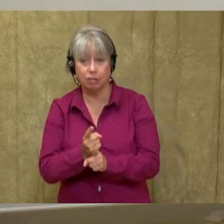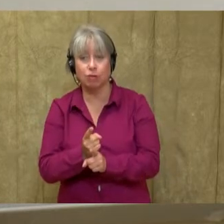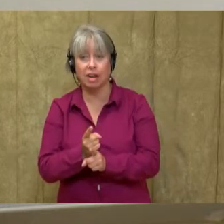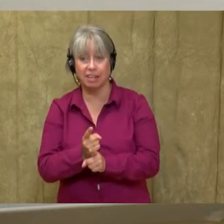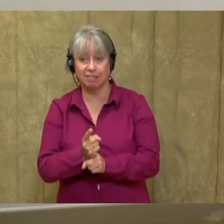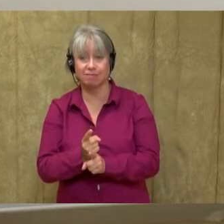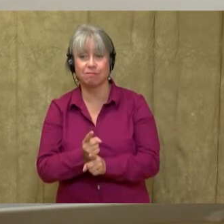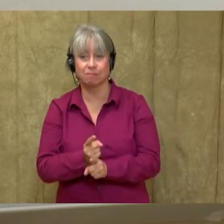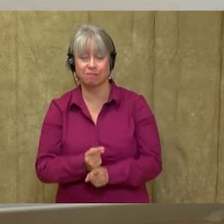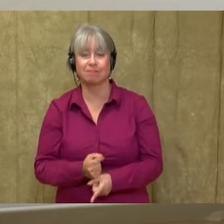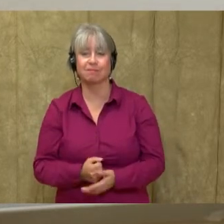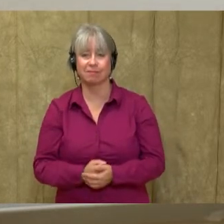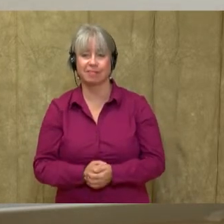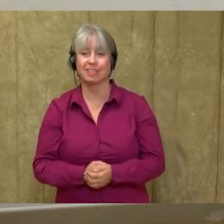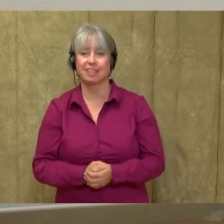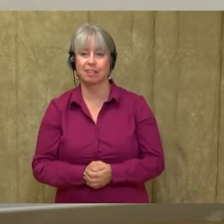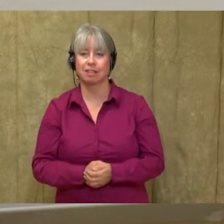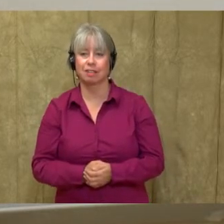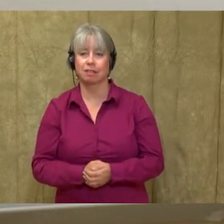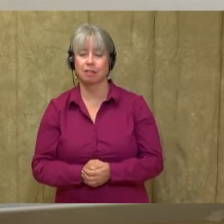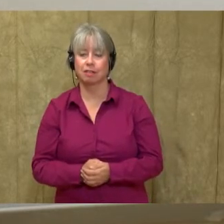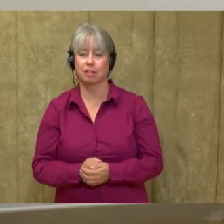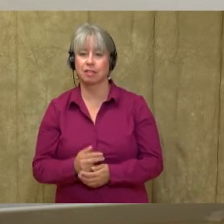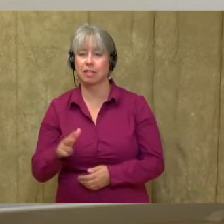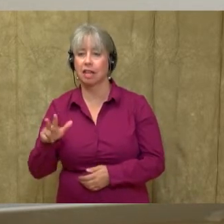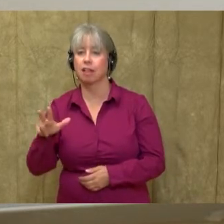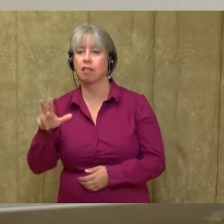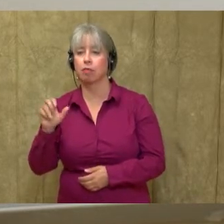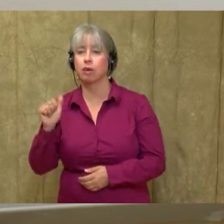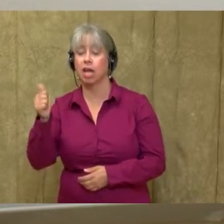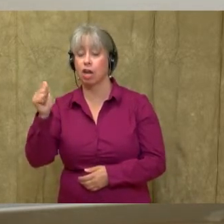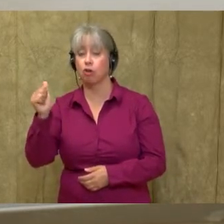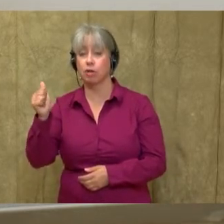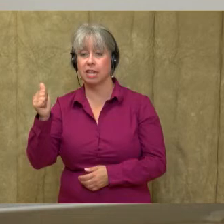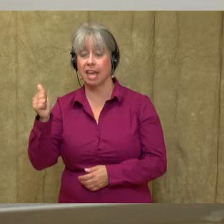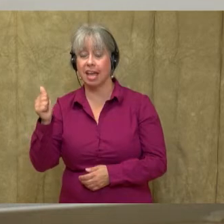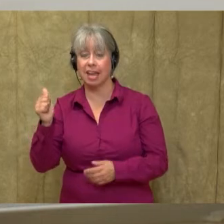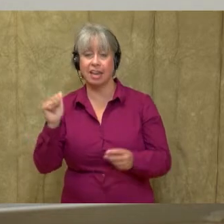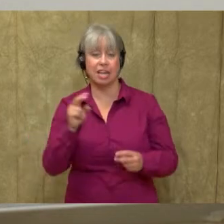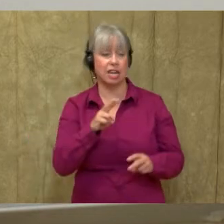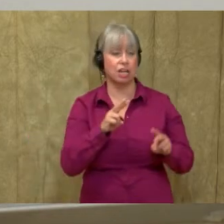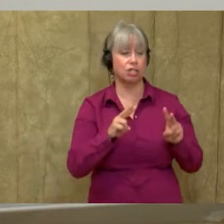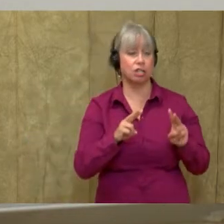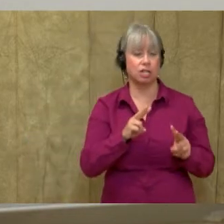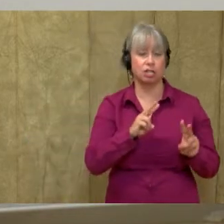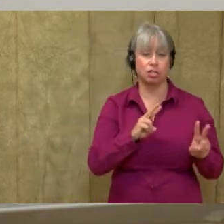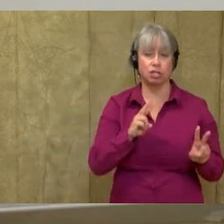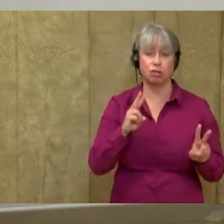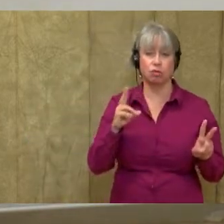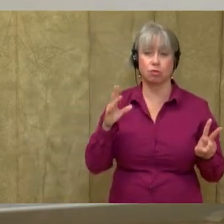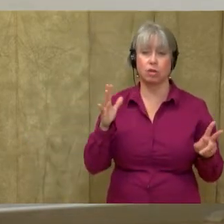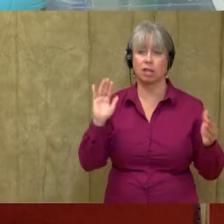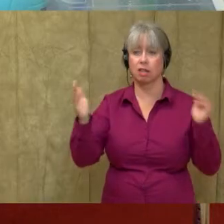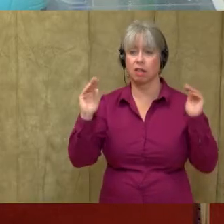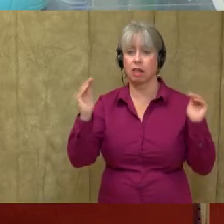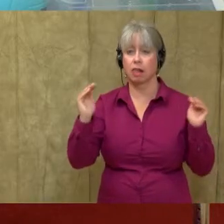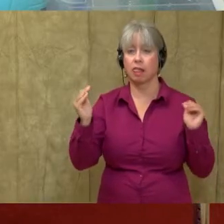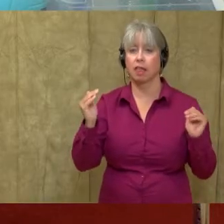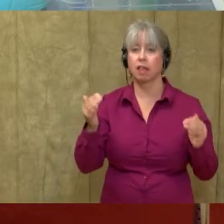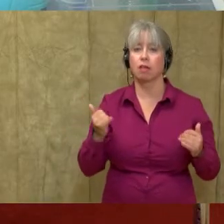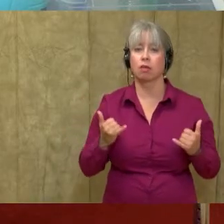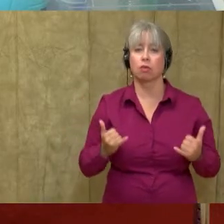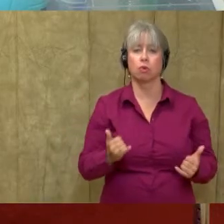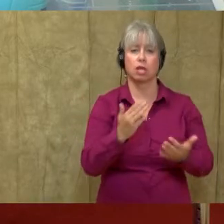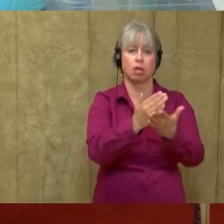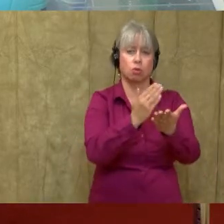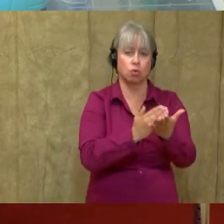2.09 for this half of one. Remember, this was 310 something. So we're going to wrap it up here. Let's see. Our lesson today,